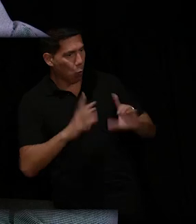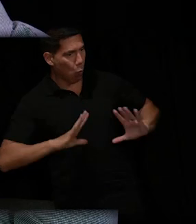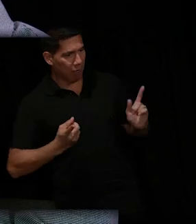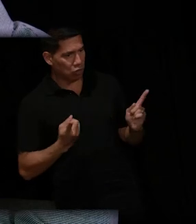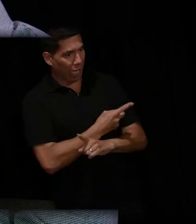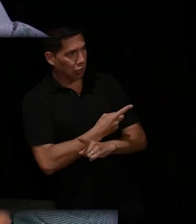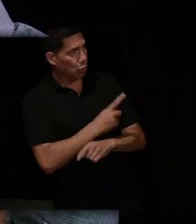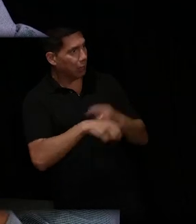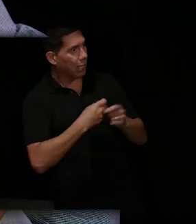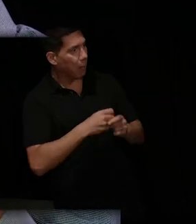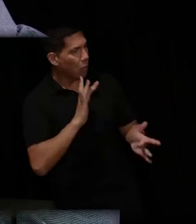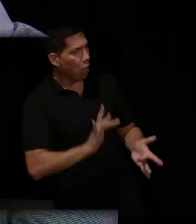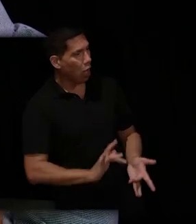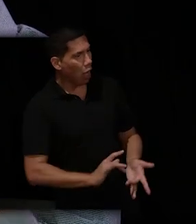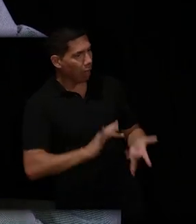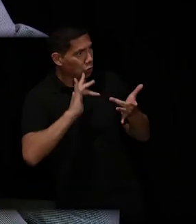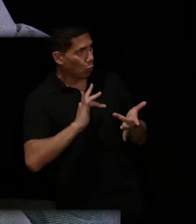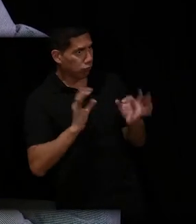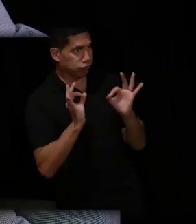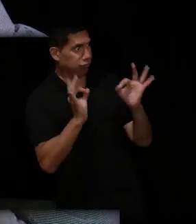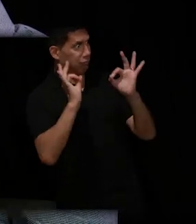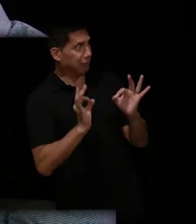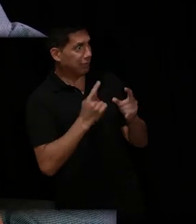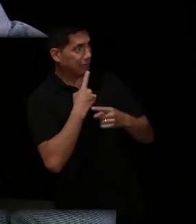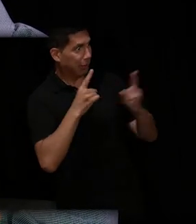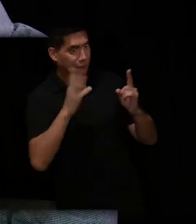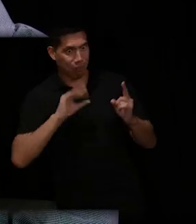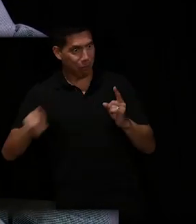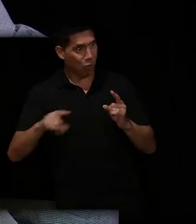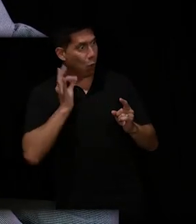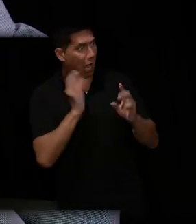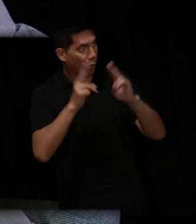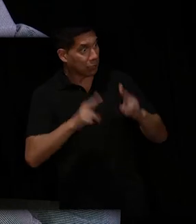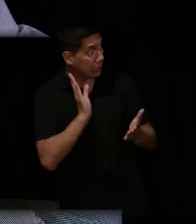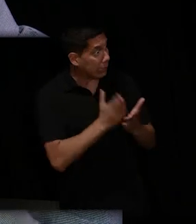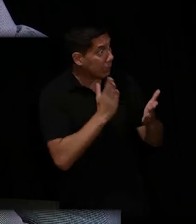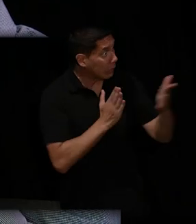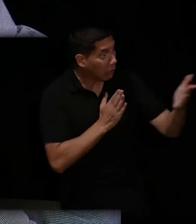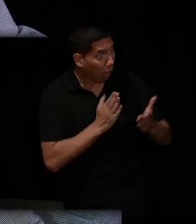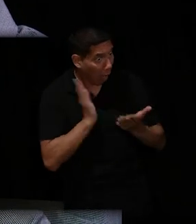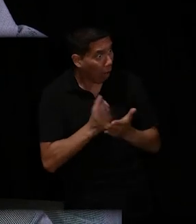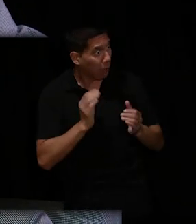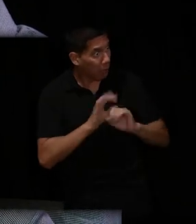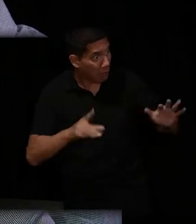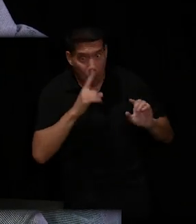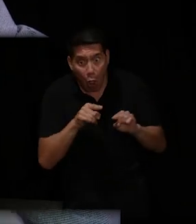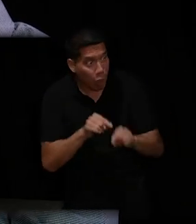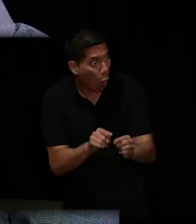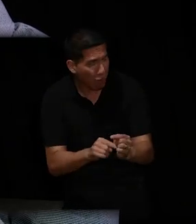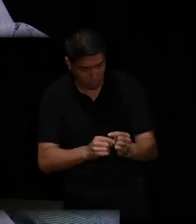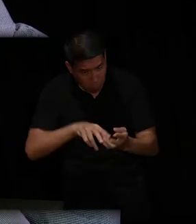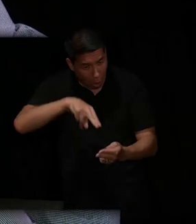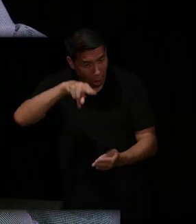official statements from the White House. And he did, and it went crazy, and there's like hundreds of thousands of people following it. And it was just a reminder to me that,